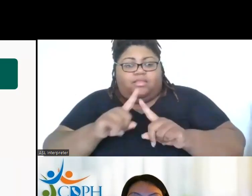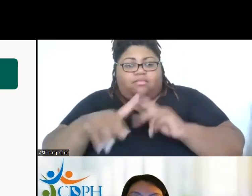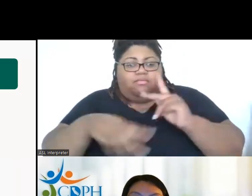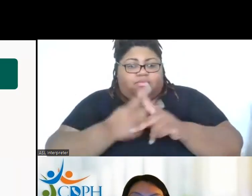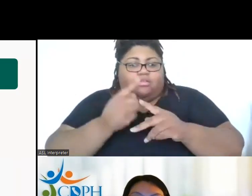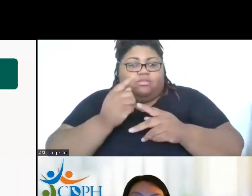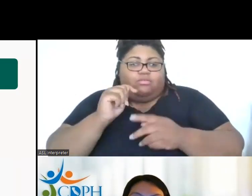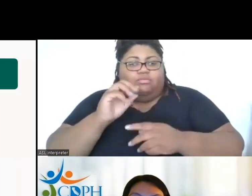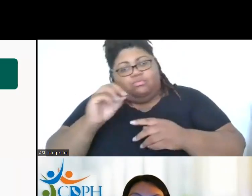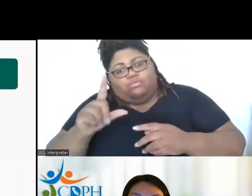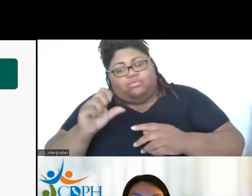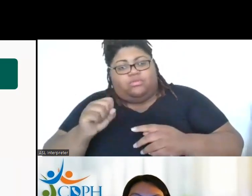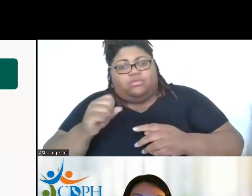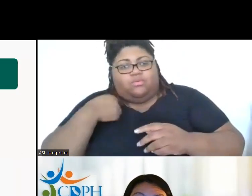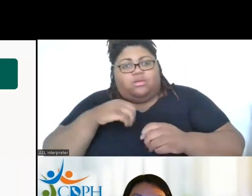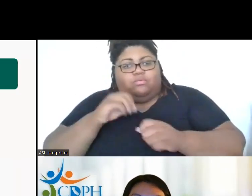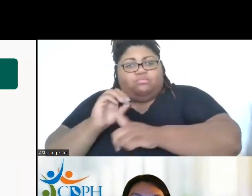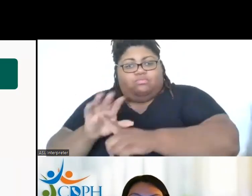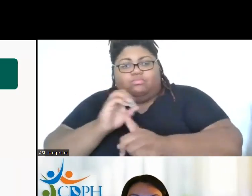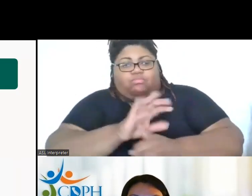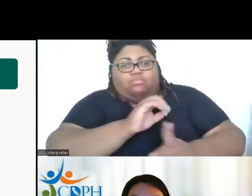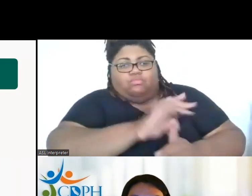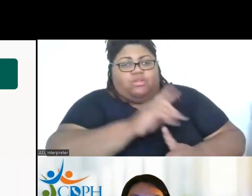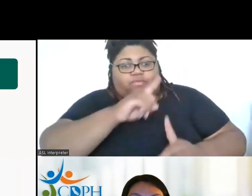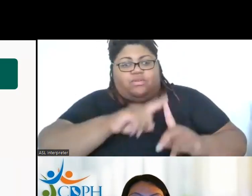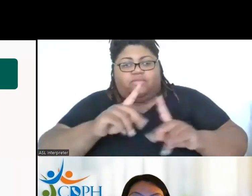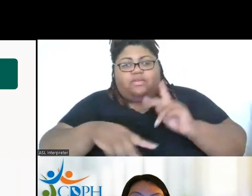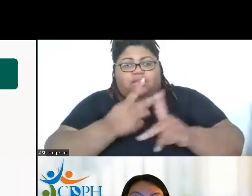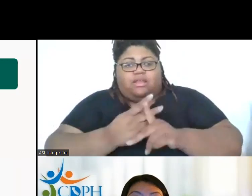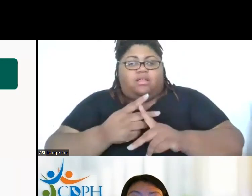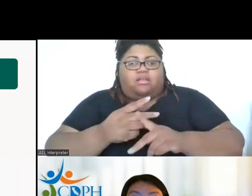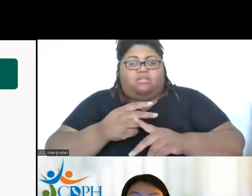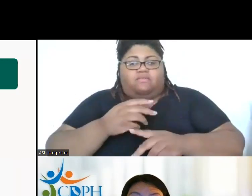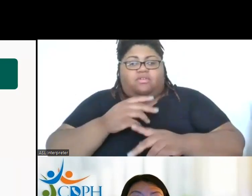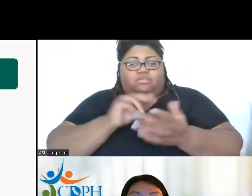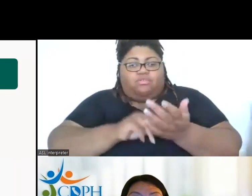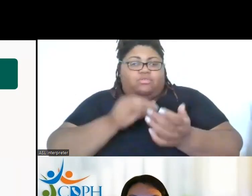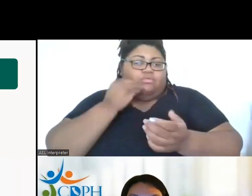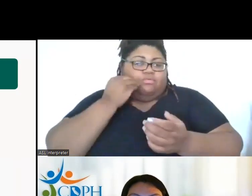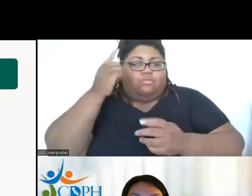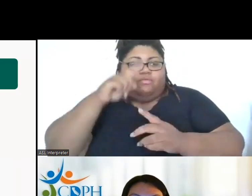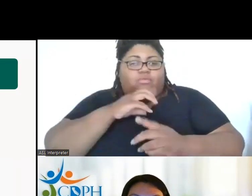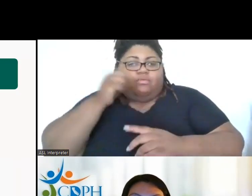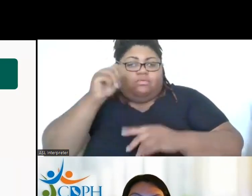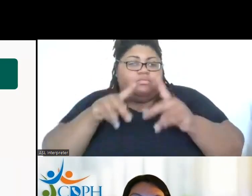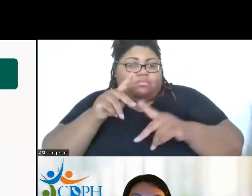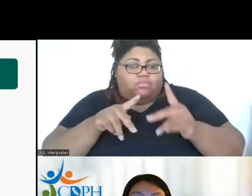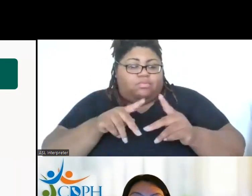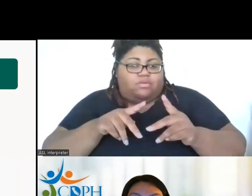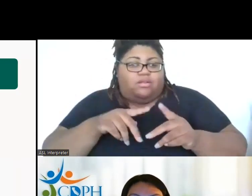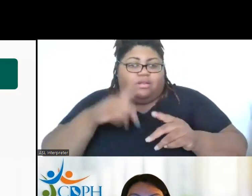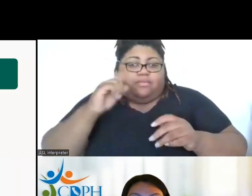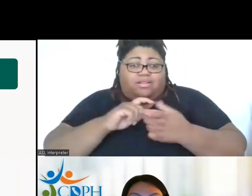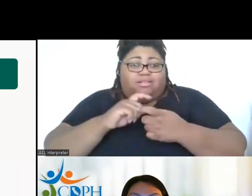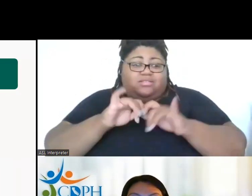facilities and to residential care facilities for the elderly. A lot of this is systems change, is getting SNFs